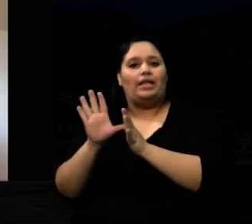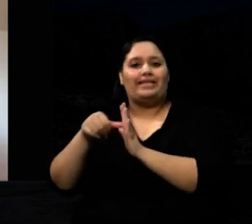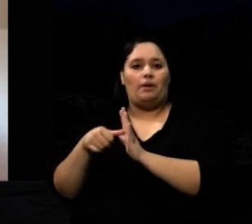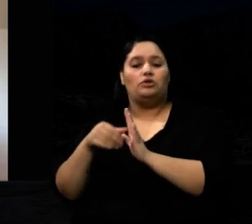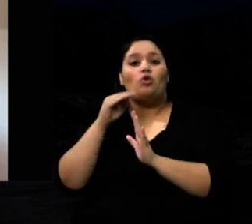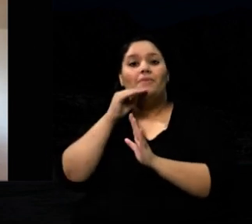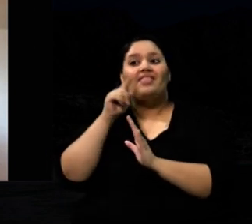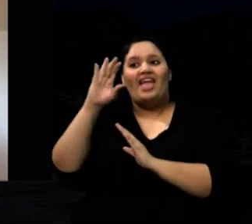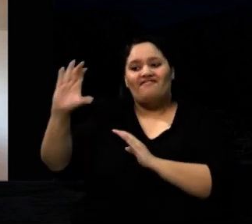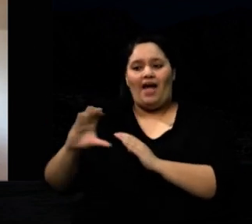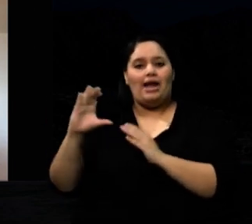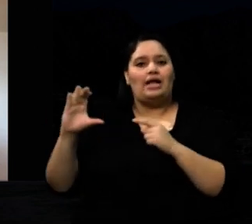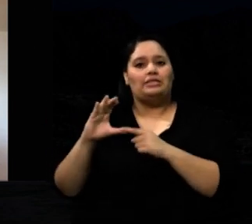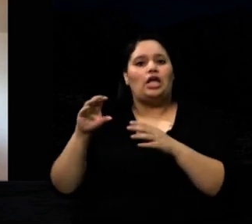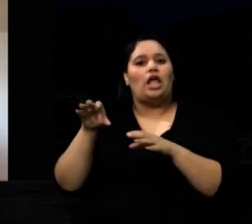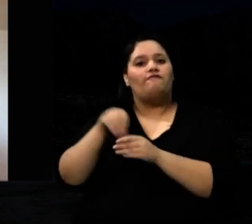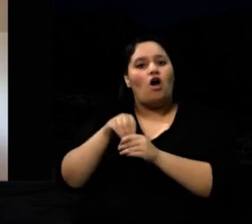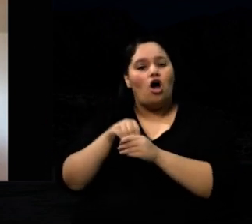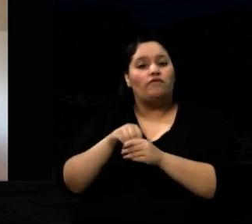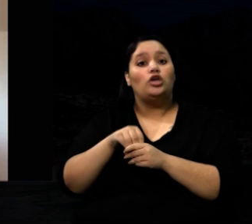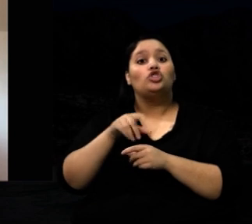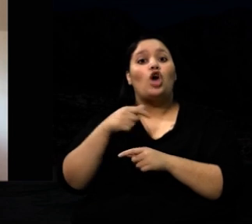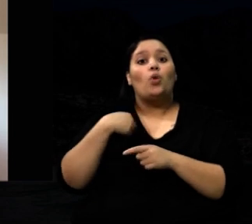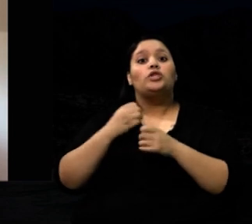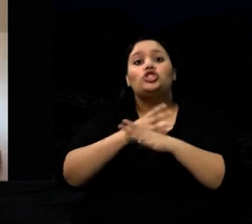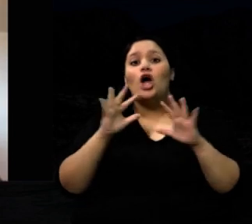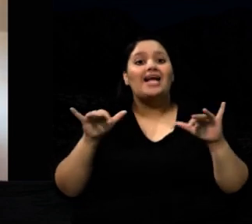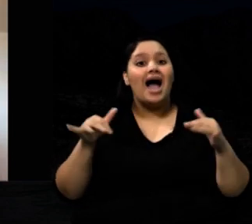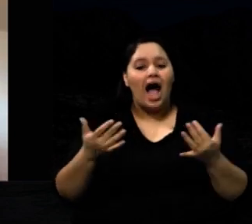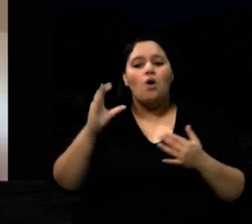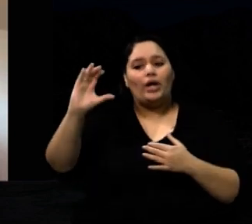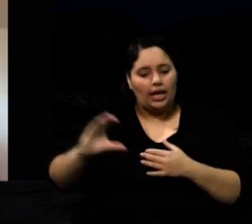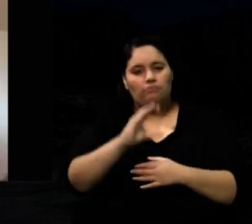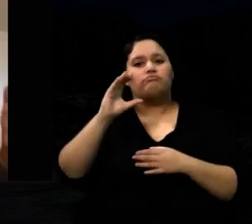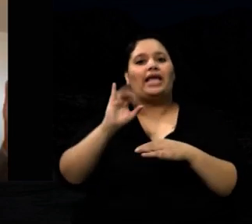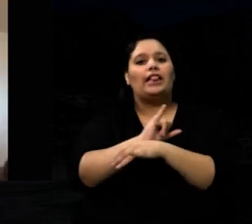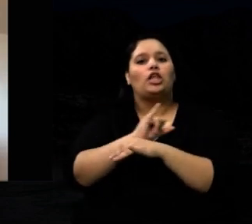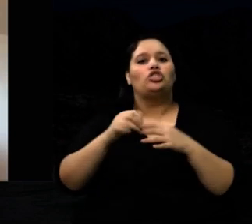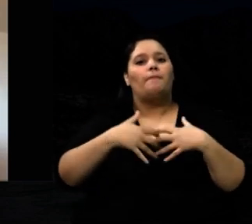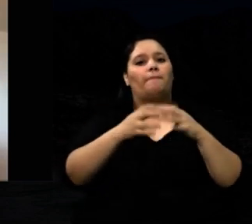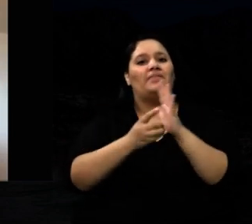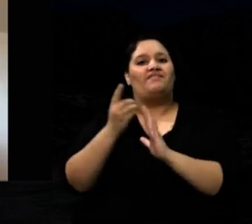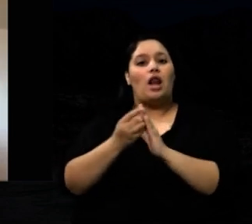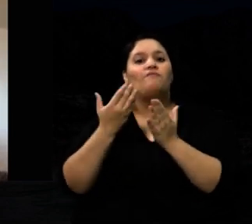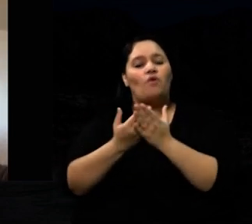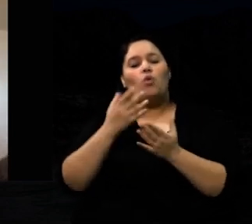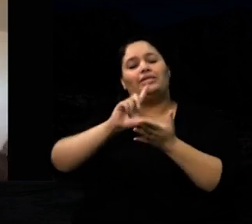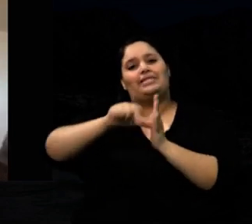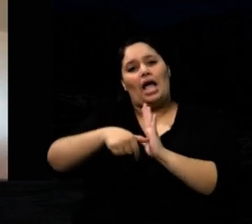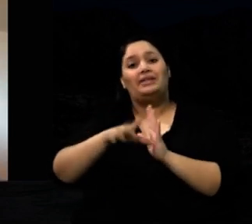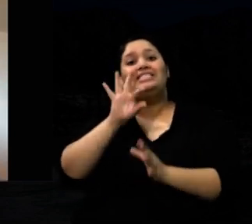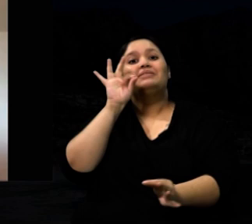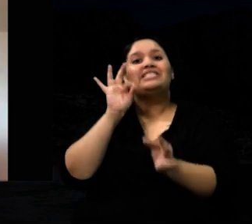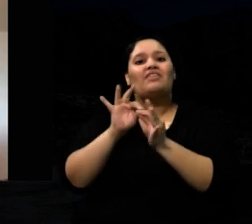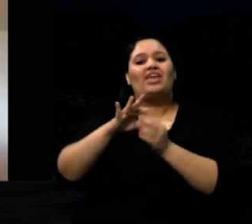that's core financially, Why not invest more of that money into developing learnerships for disabled people in a